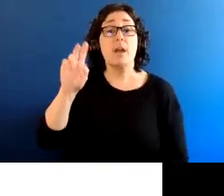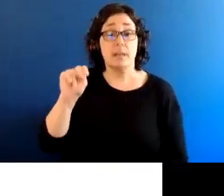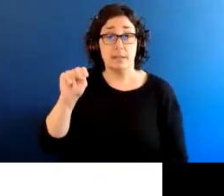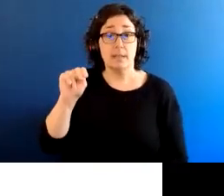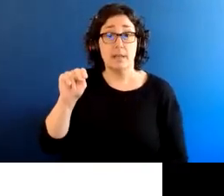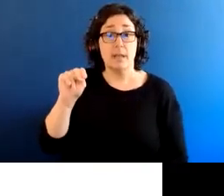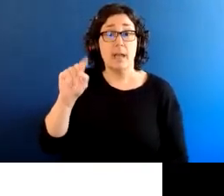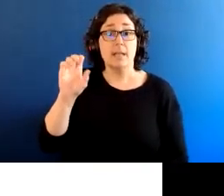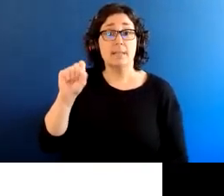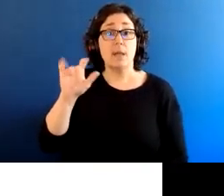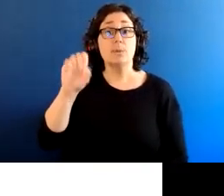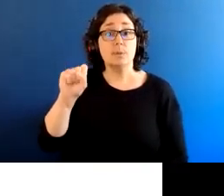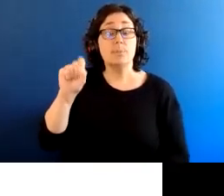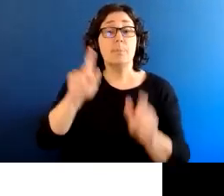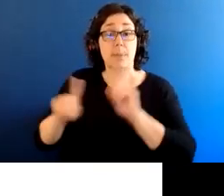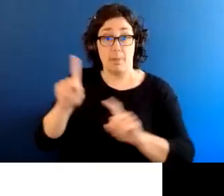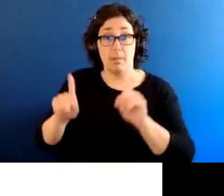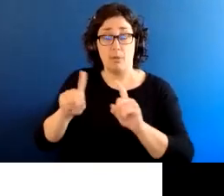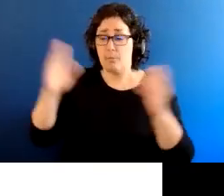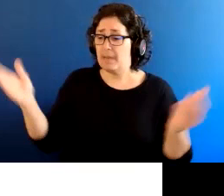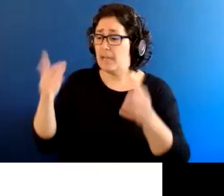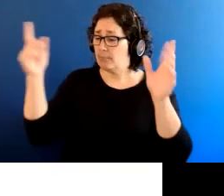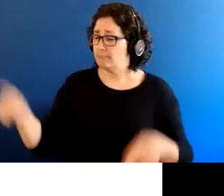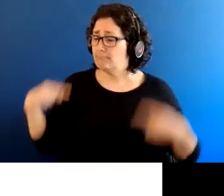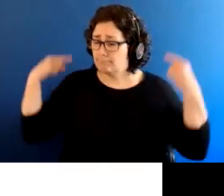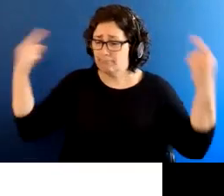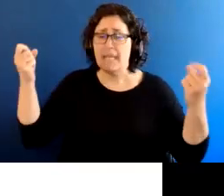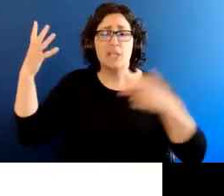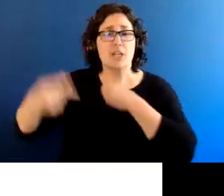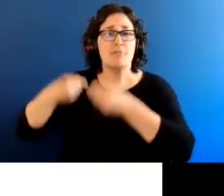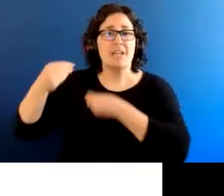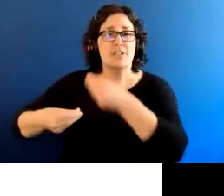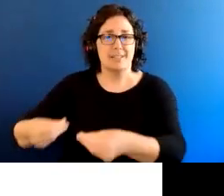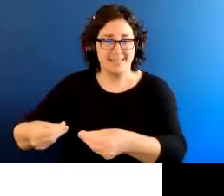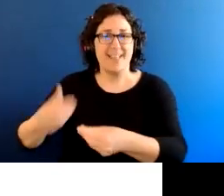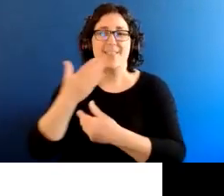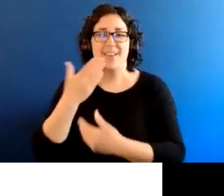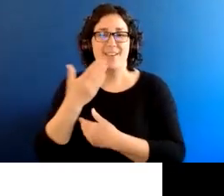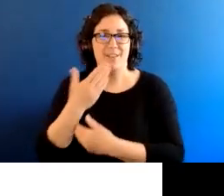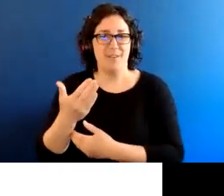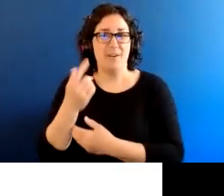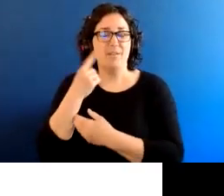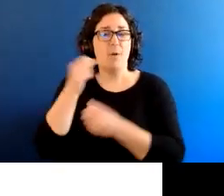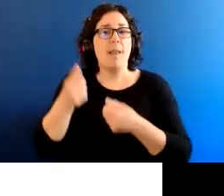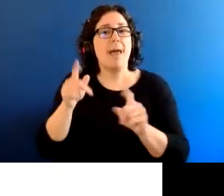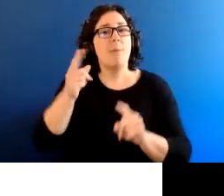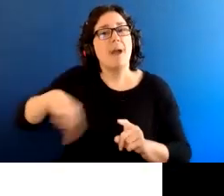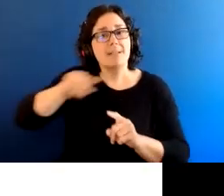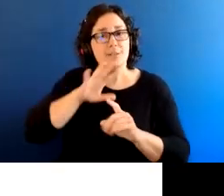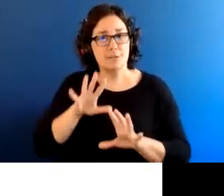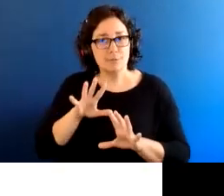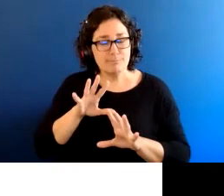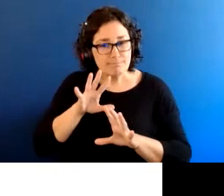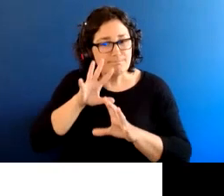Syilx people who have been here for generations. Thank you for allowing us to be on your